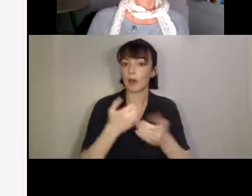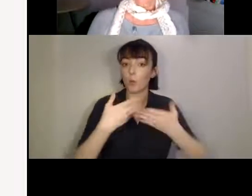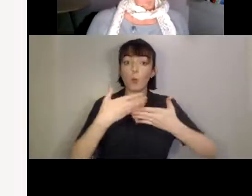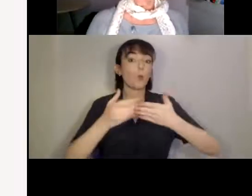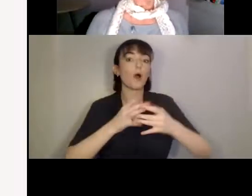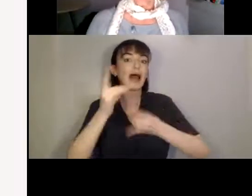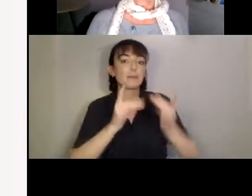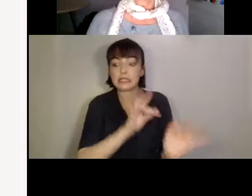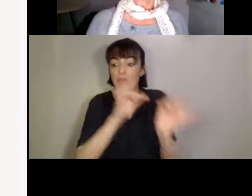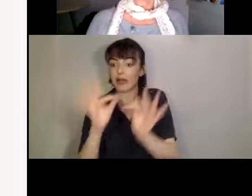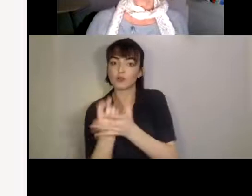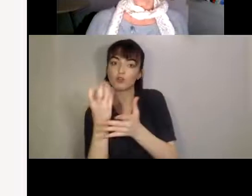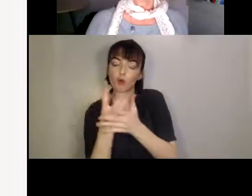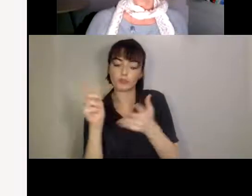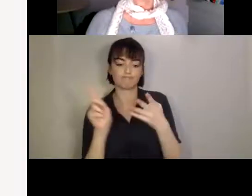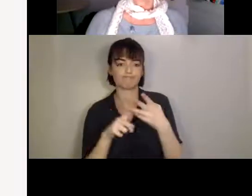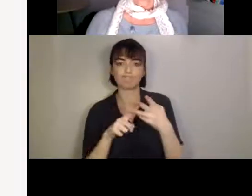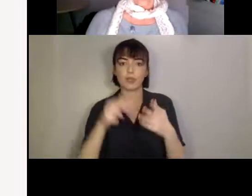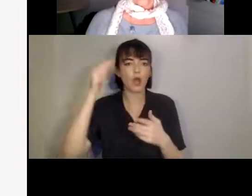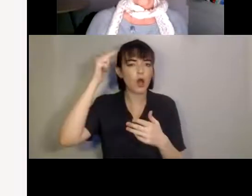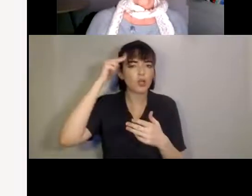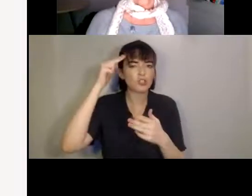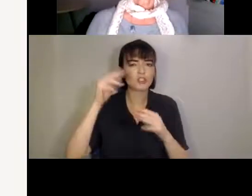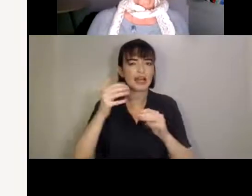afterwards? And do they get the story components in the right order?